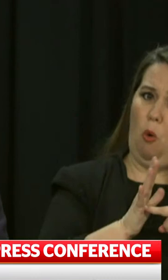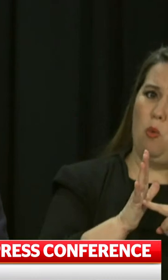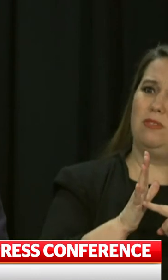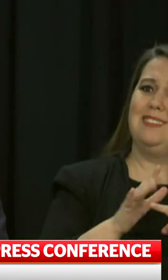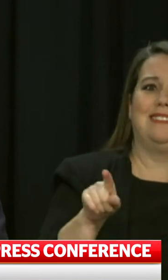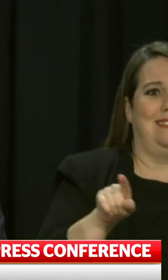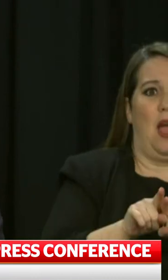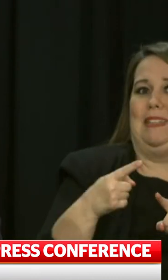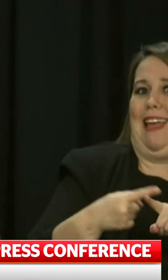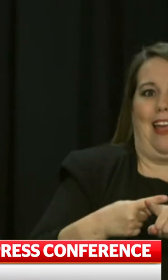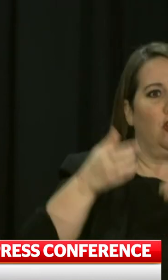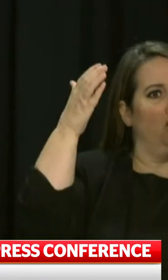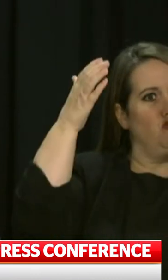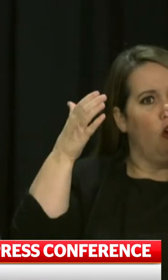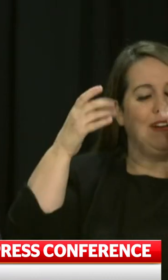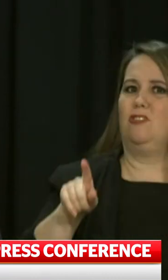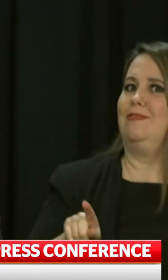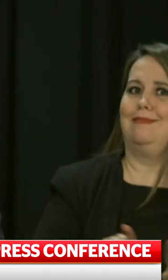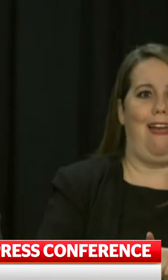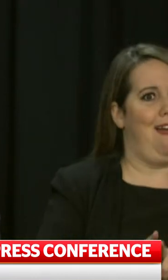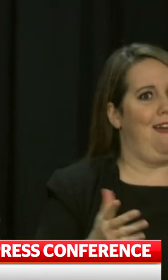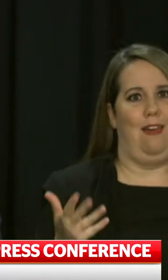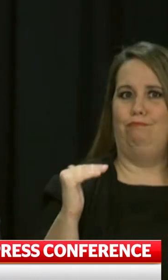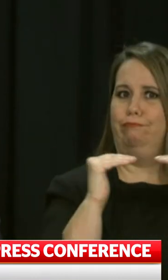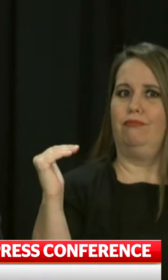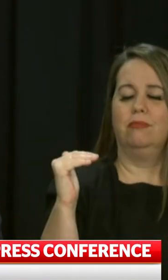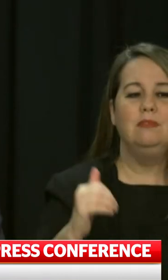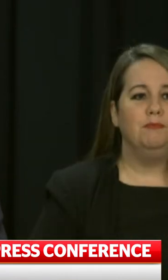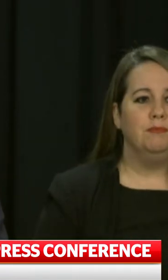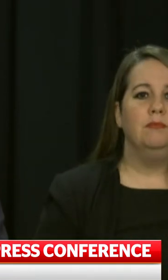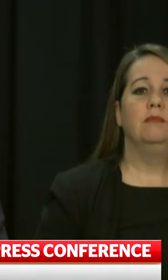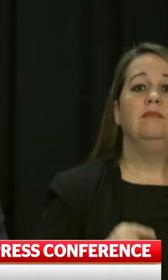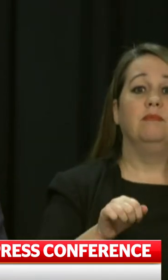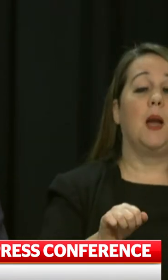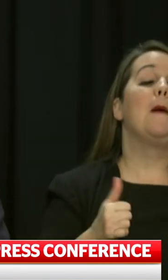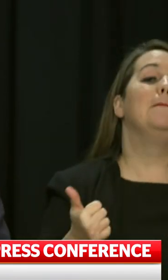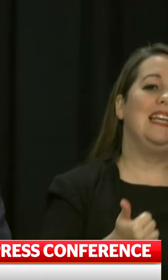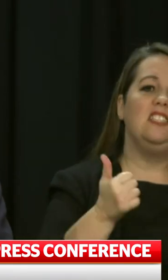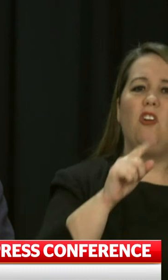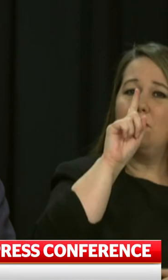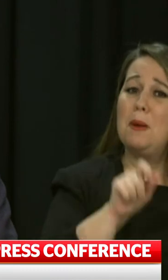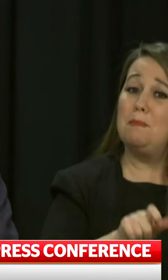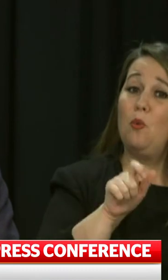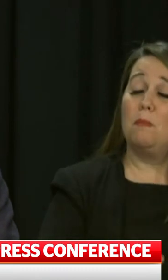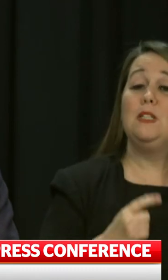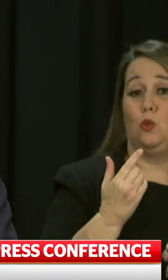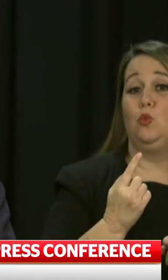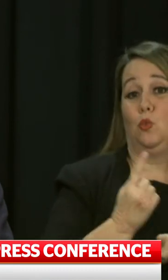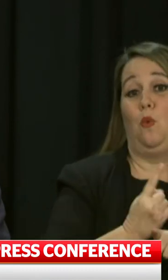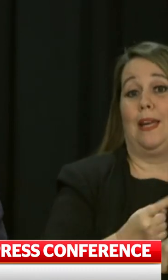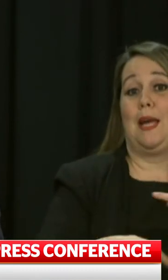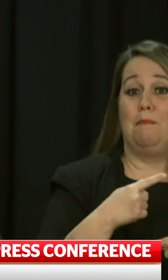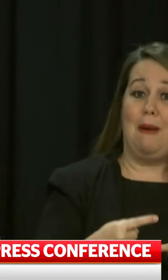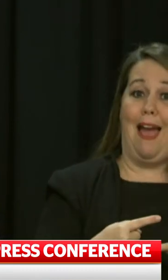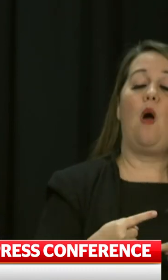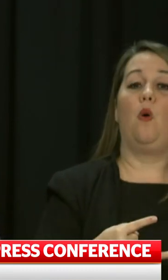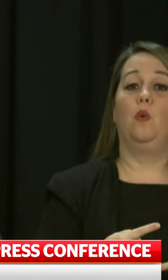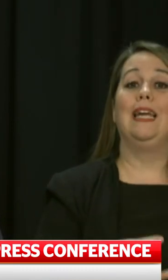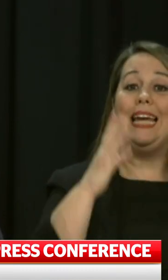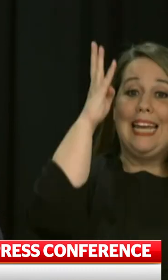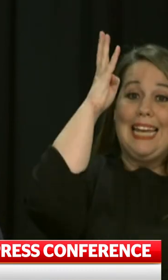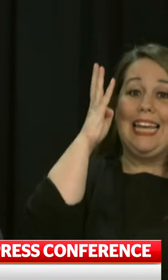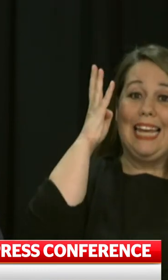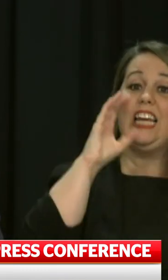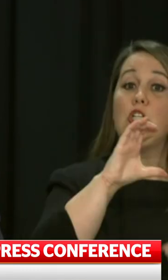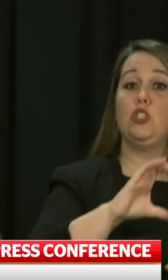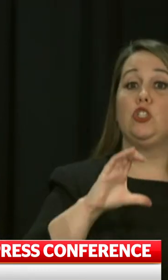I don't think there was any ill intention there. I think, plenty of people will have been talking about the fact that the King's coronation, King Charles's